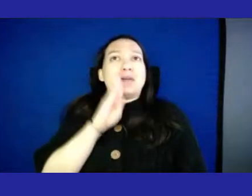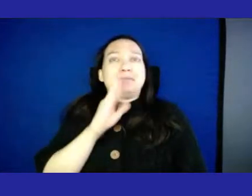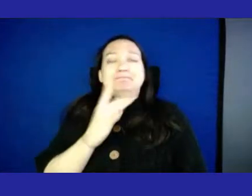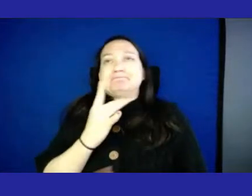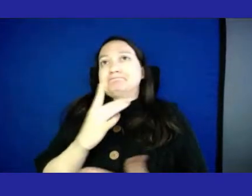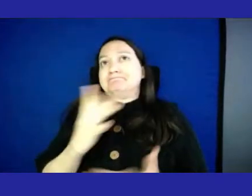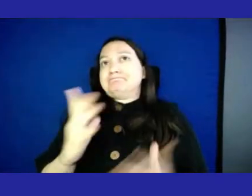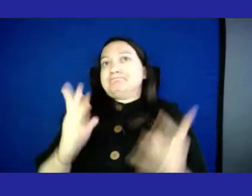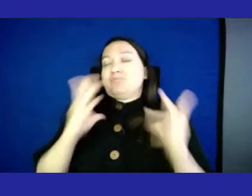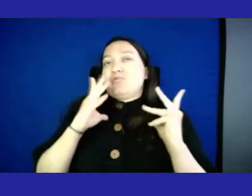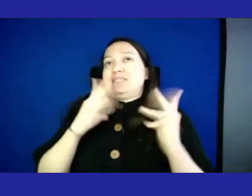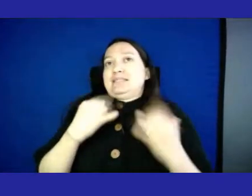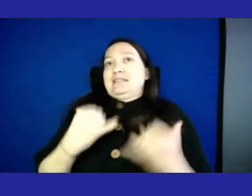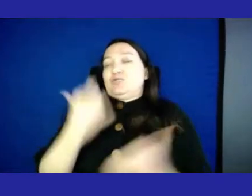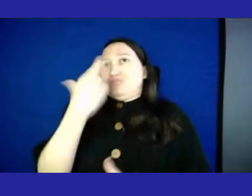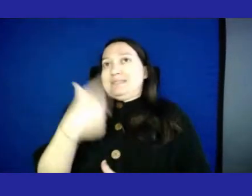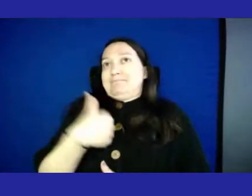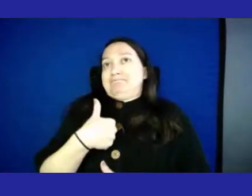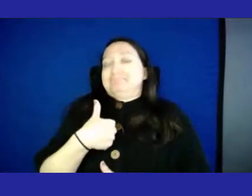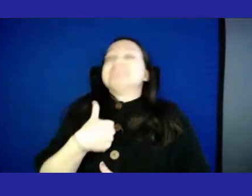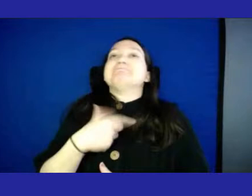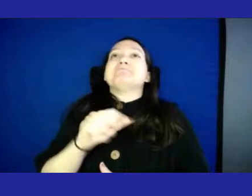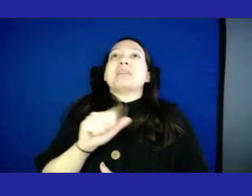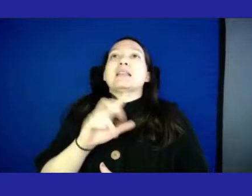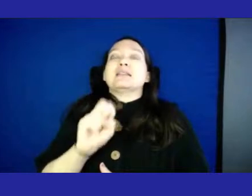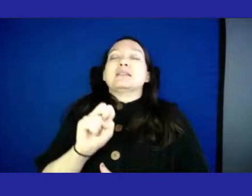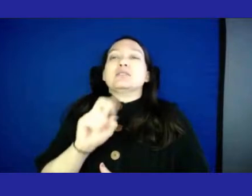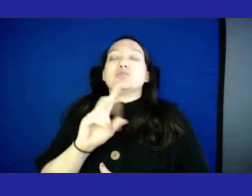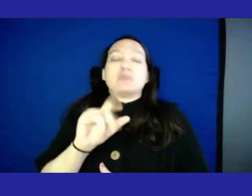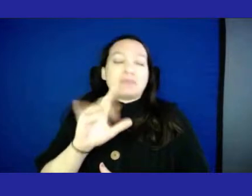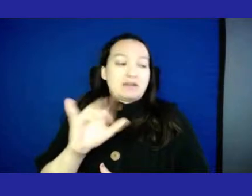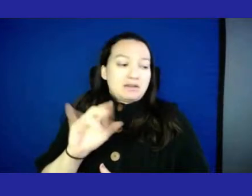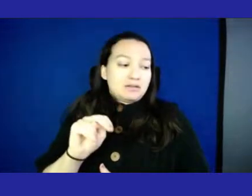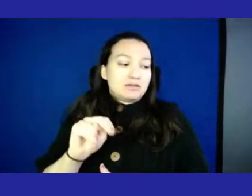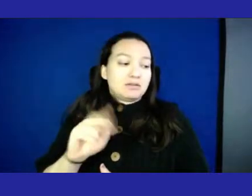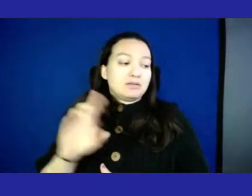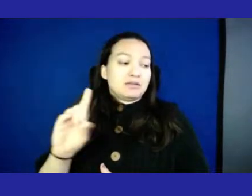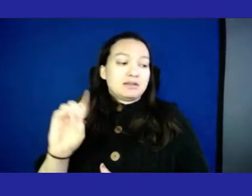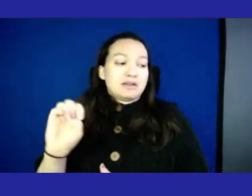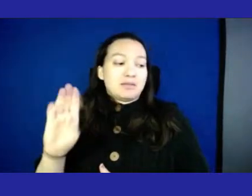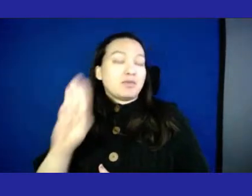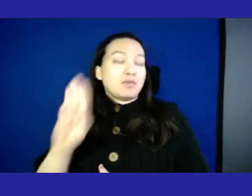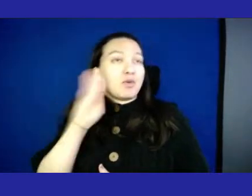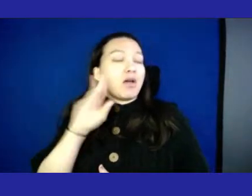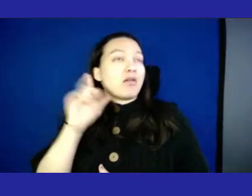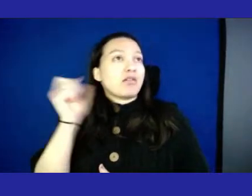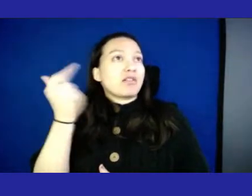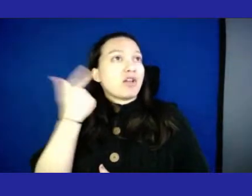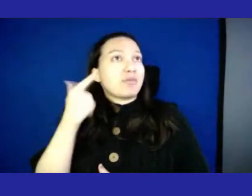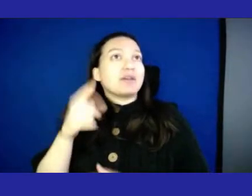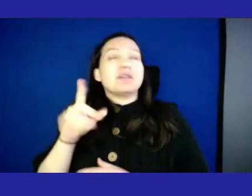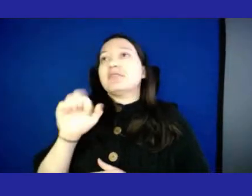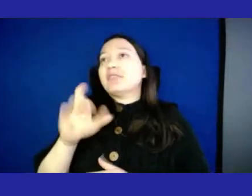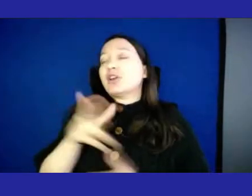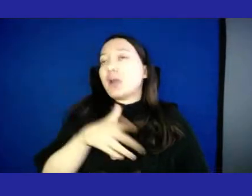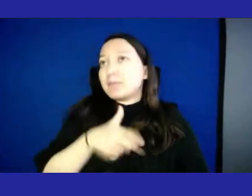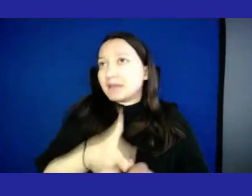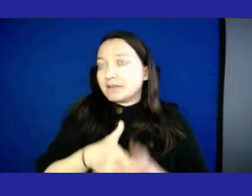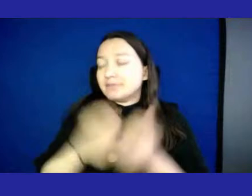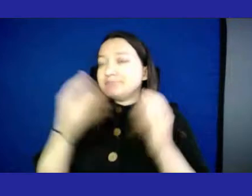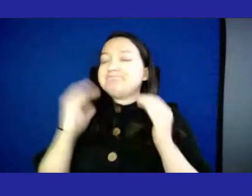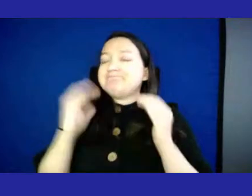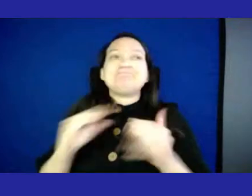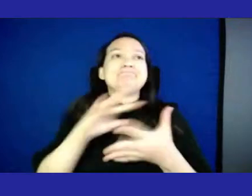so therefore Ali Noodleman and Deb Brown's team will provide our governmental affairs update, and then we'll go through